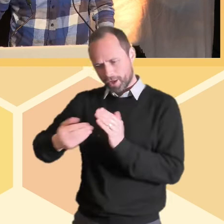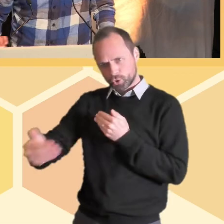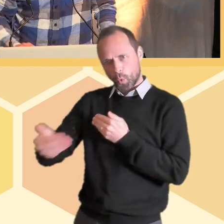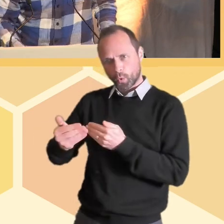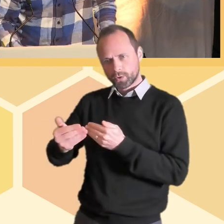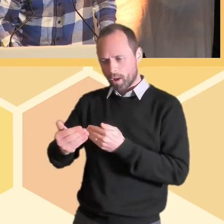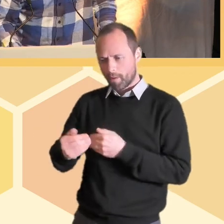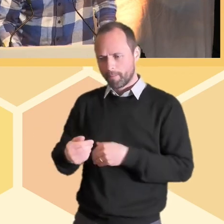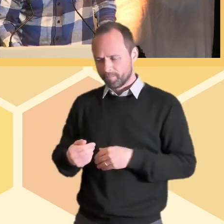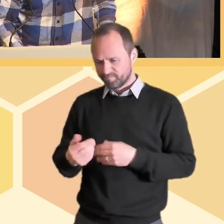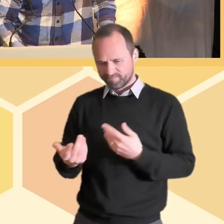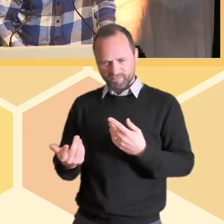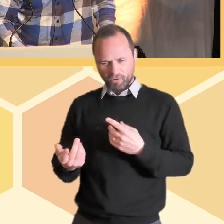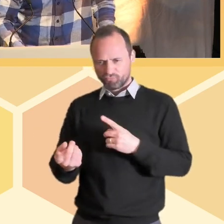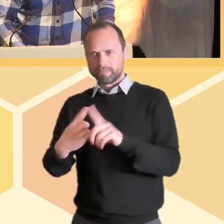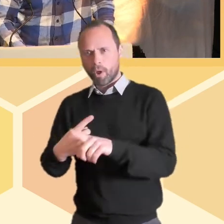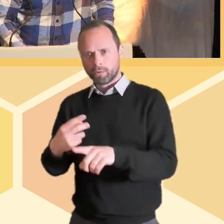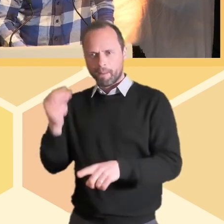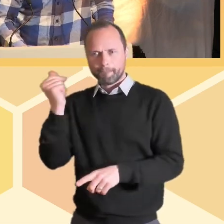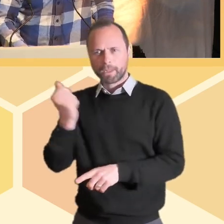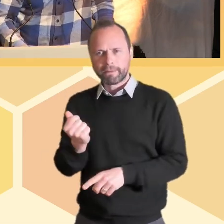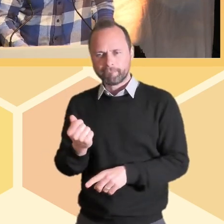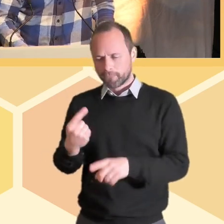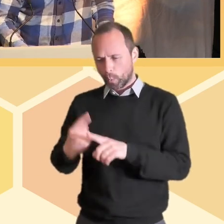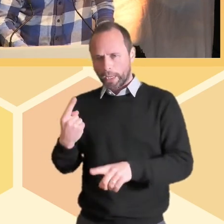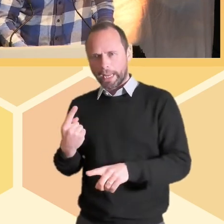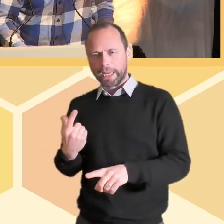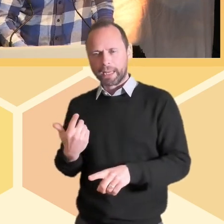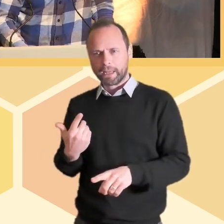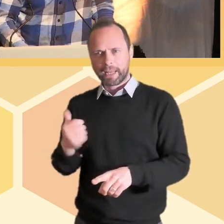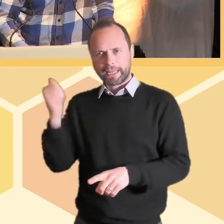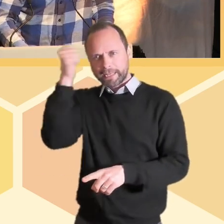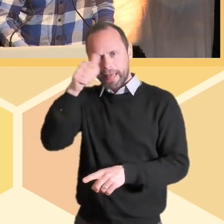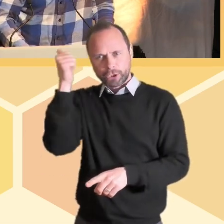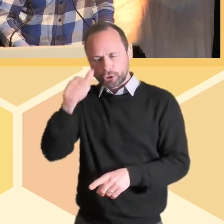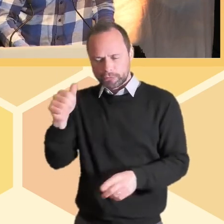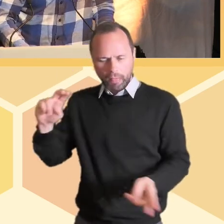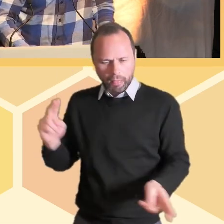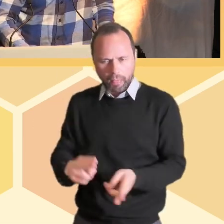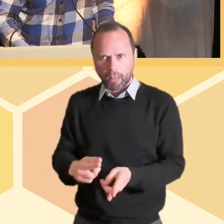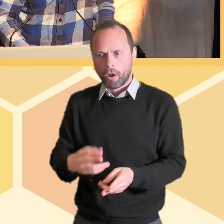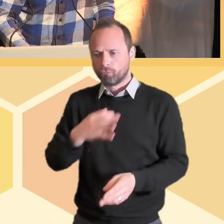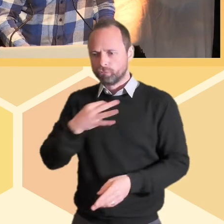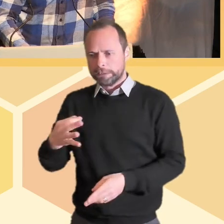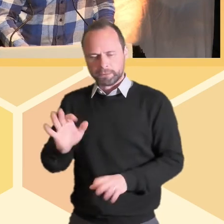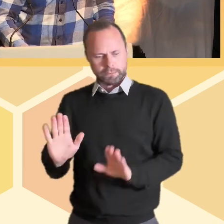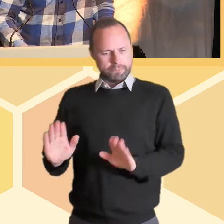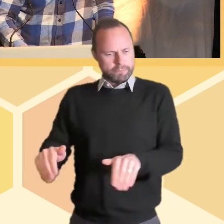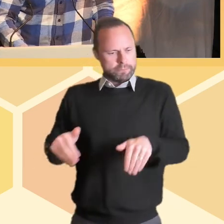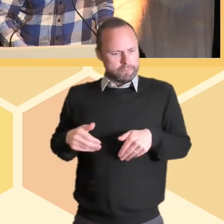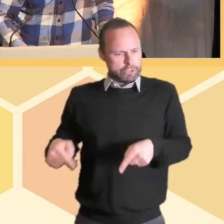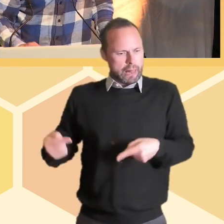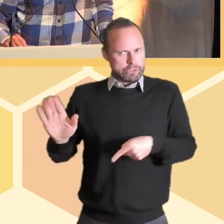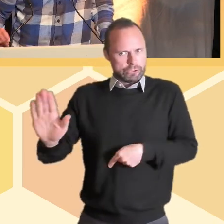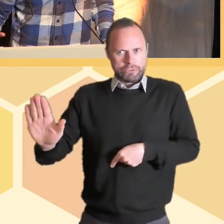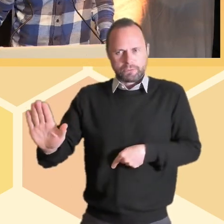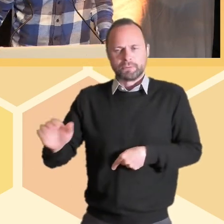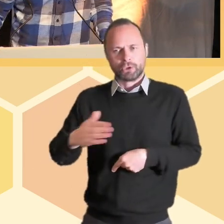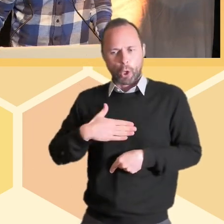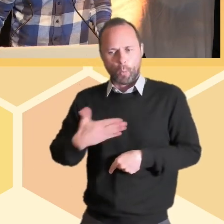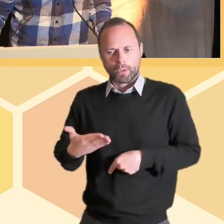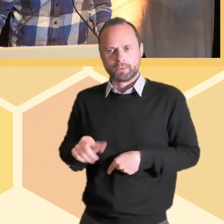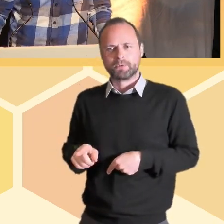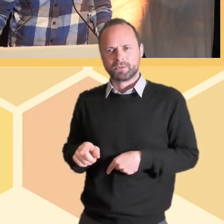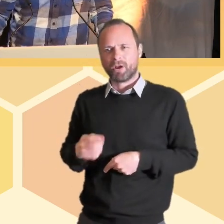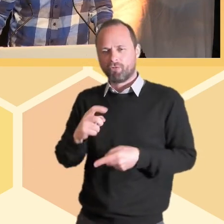We can lose fluid intelligence, and perhaps most importantly, we can begin to take less risks. And we end up relying on